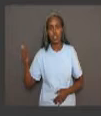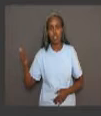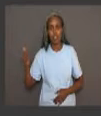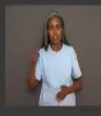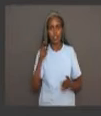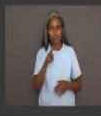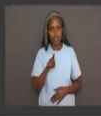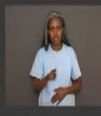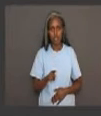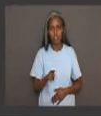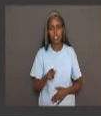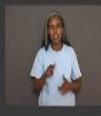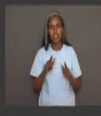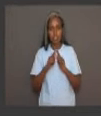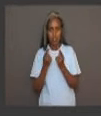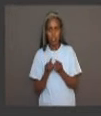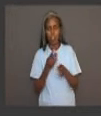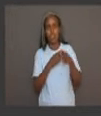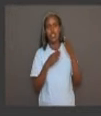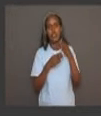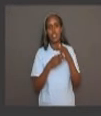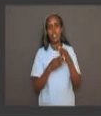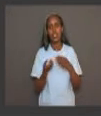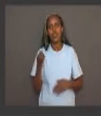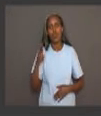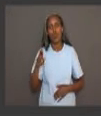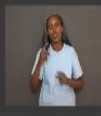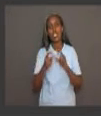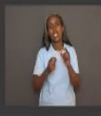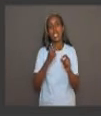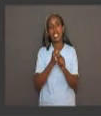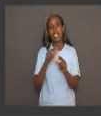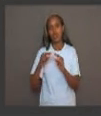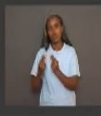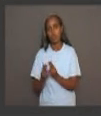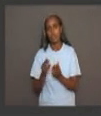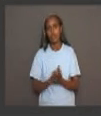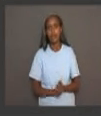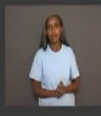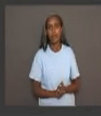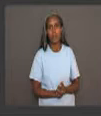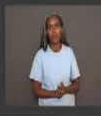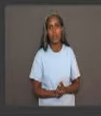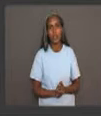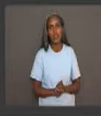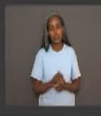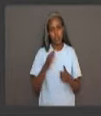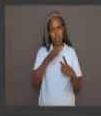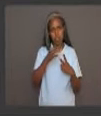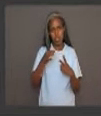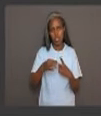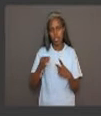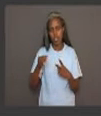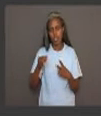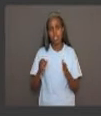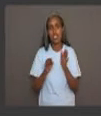such as grade levels or age groups. You then select